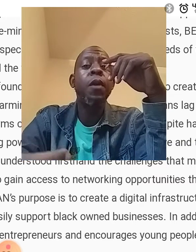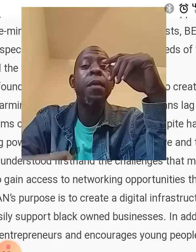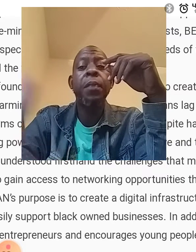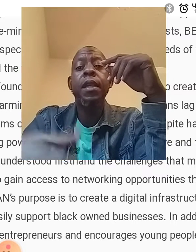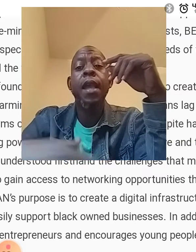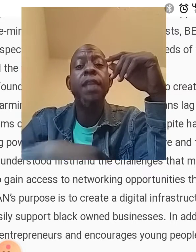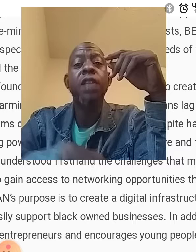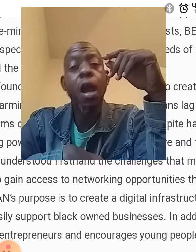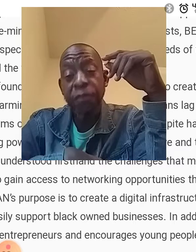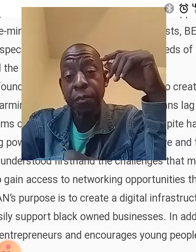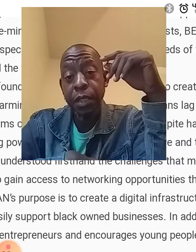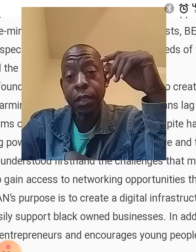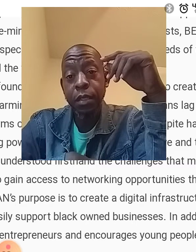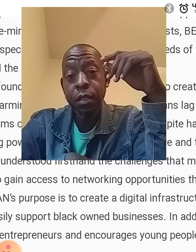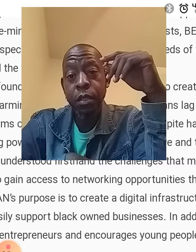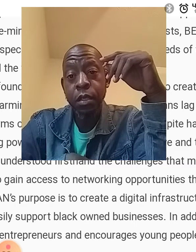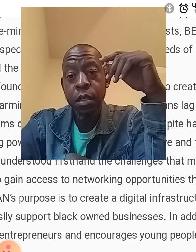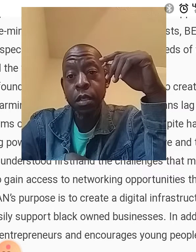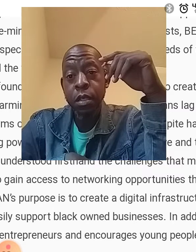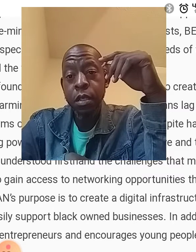see what Bean has to offer me.